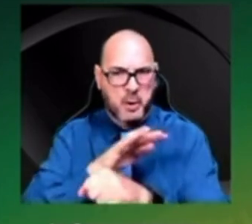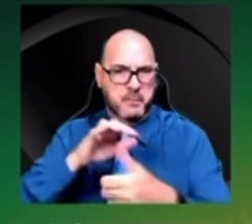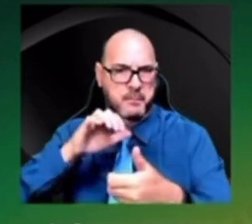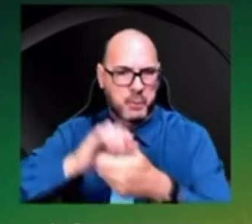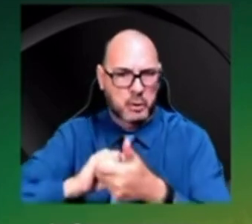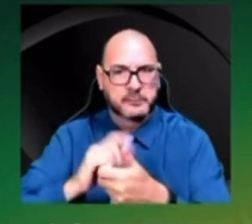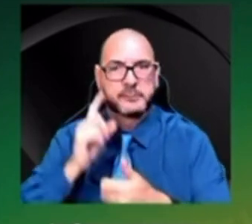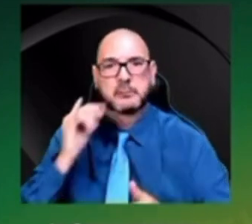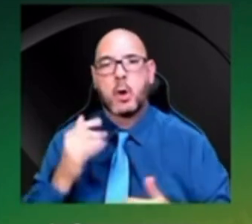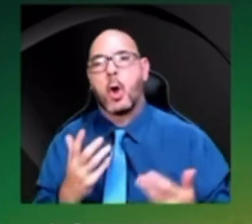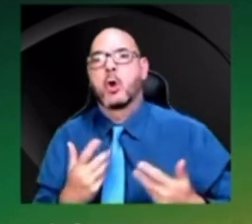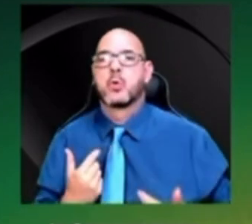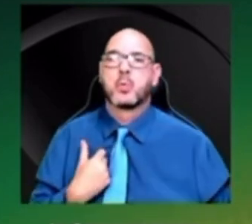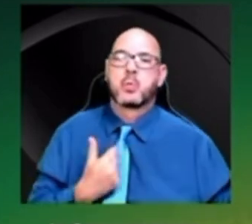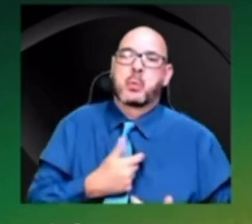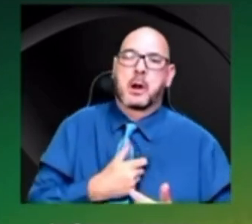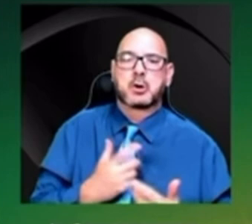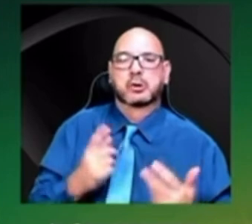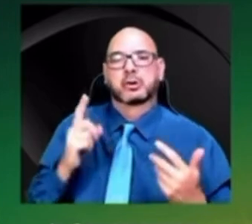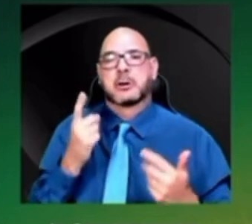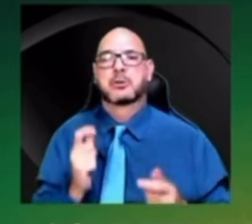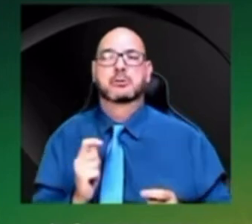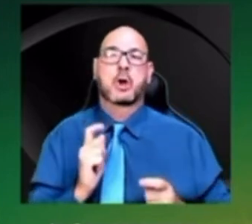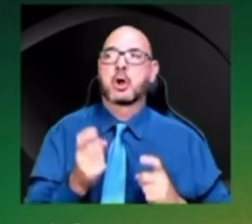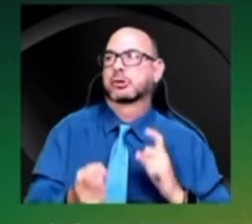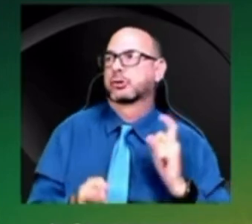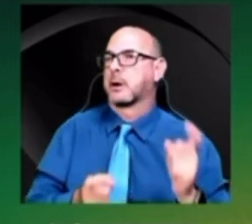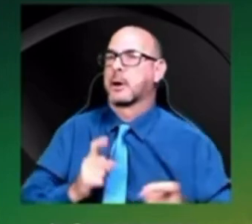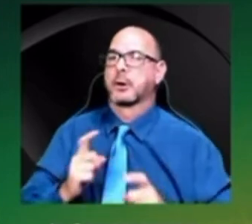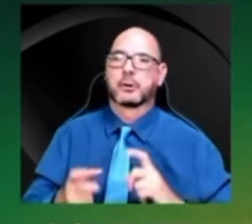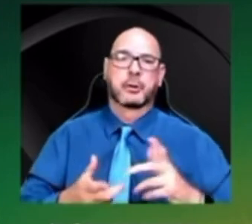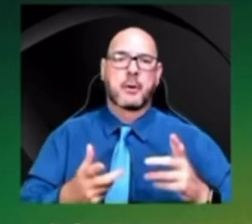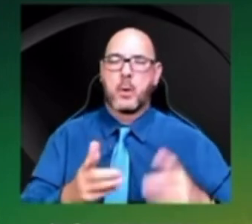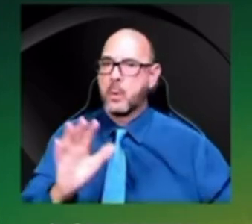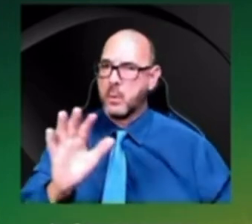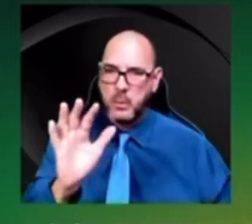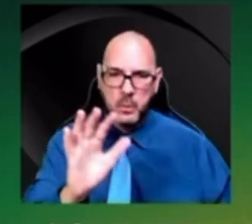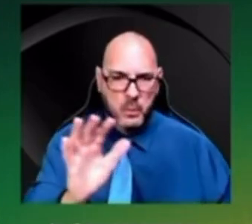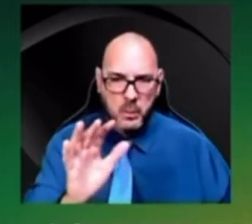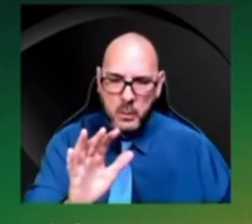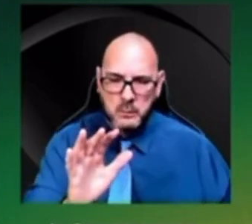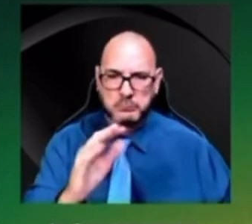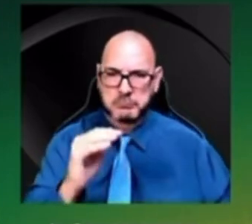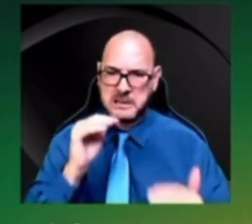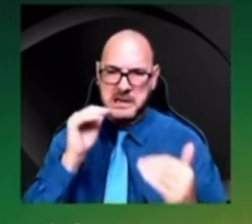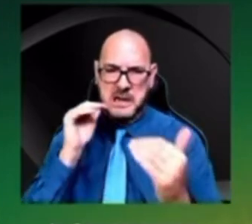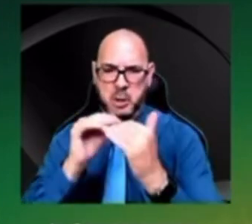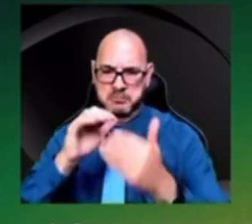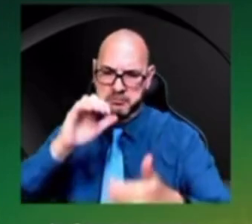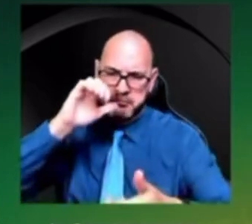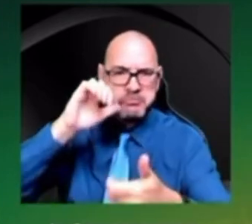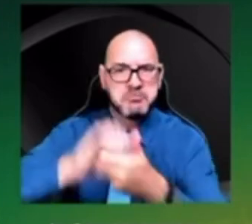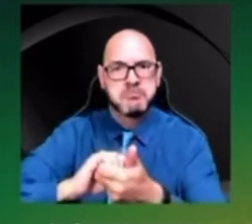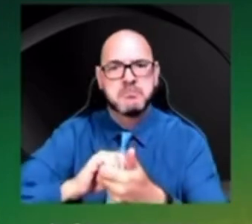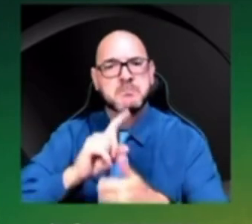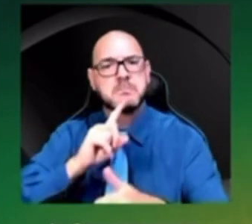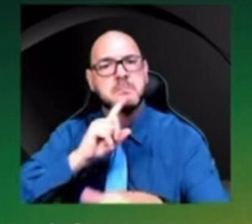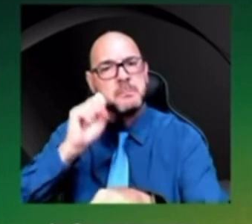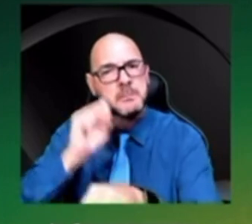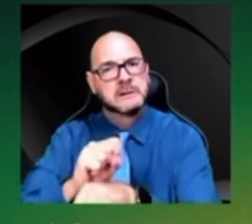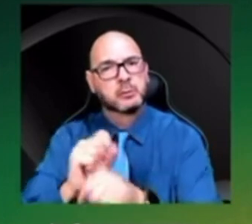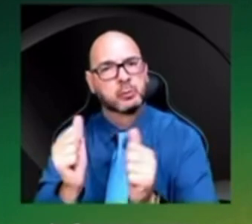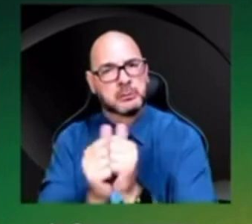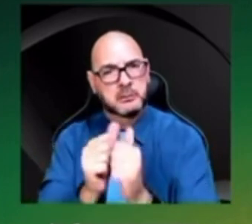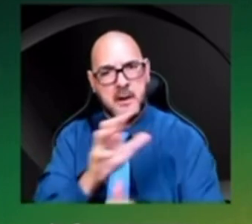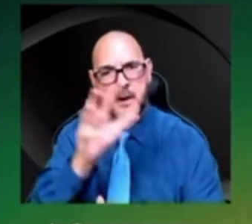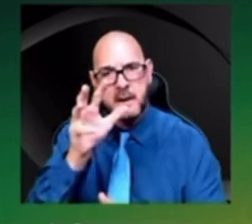benevolence. No, this is about a partnership with the continent and its leaders,